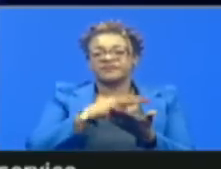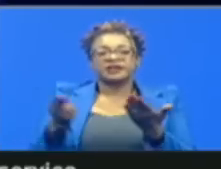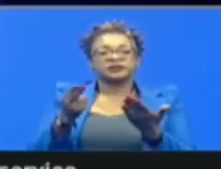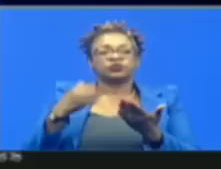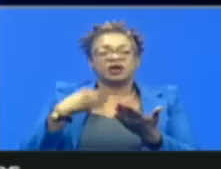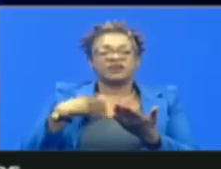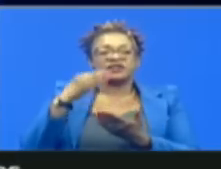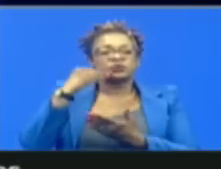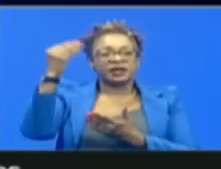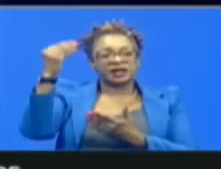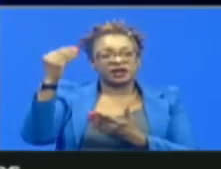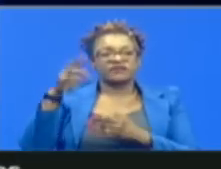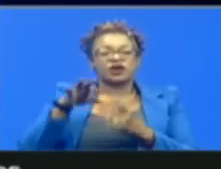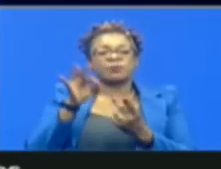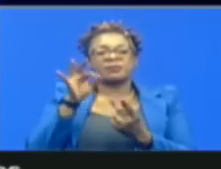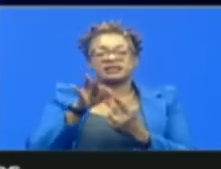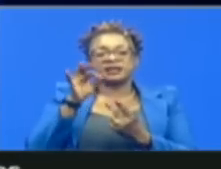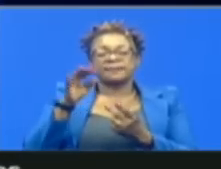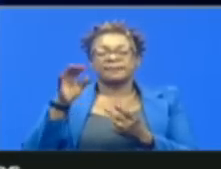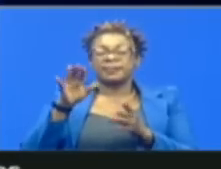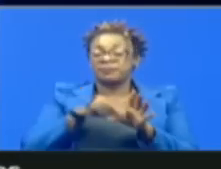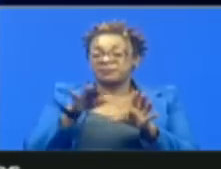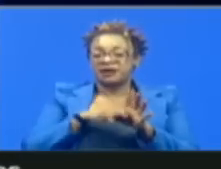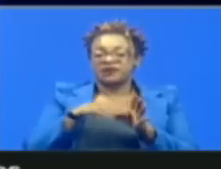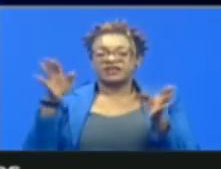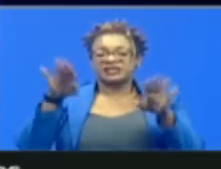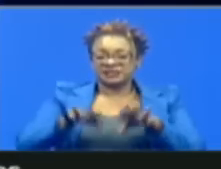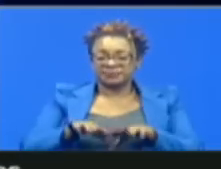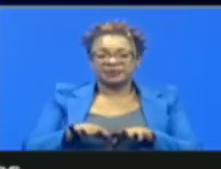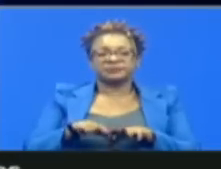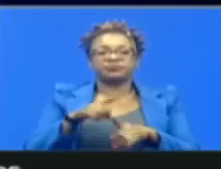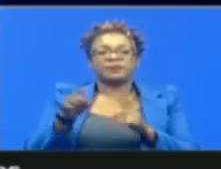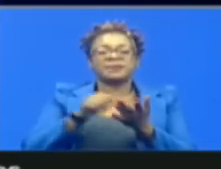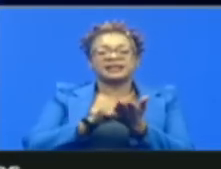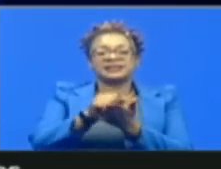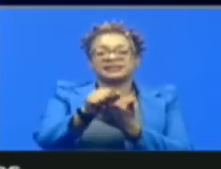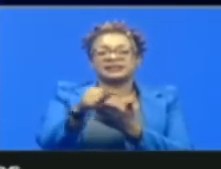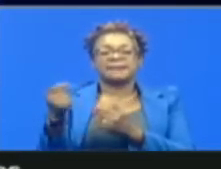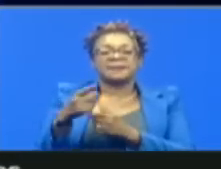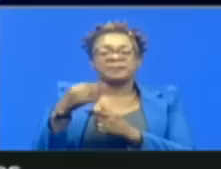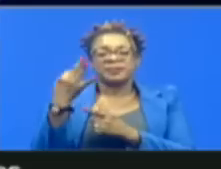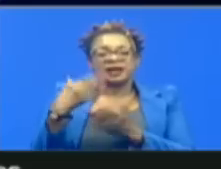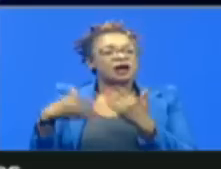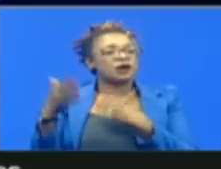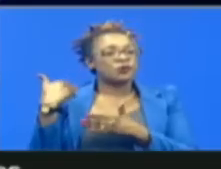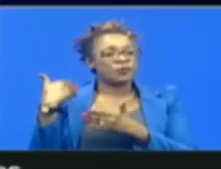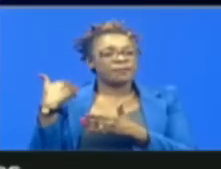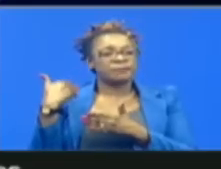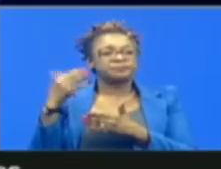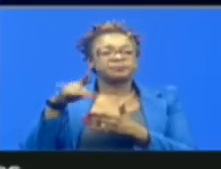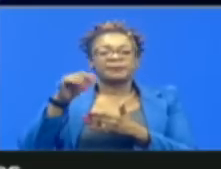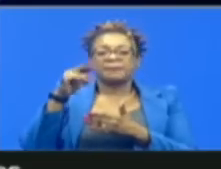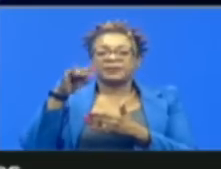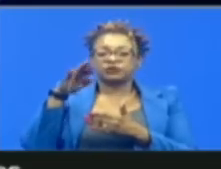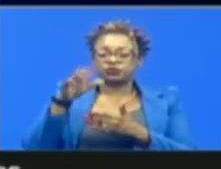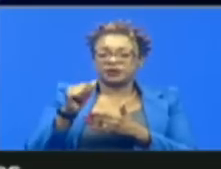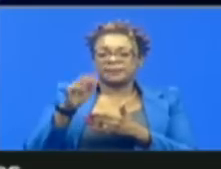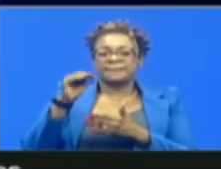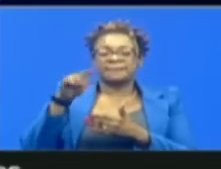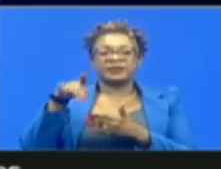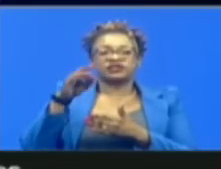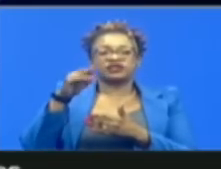swearing-in of a nominated member of the Assembly, despite the member having been gazetted almost 3 months ago. Perpetua Mponjiwa won a petition